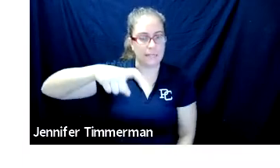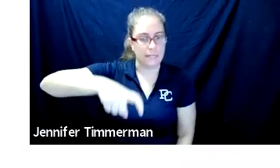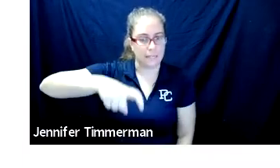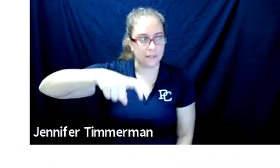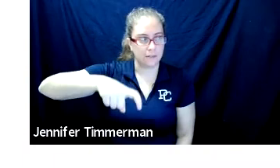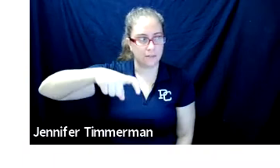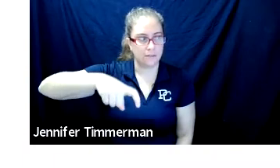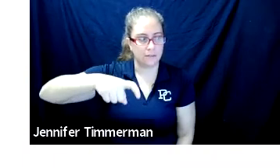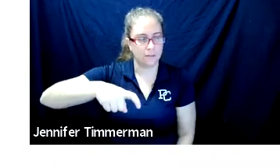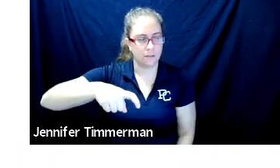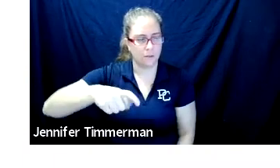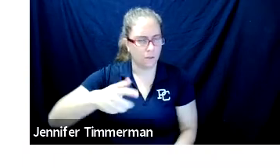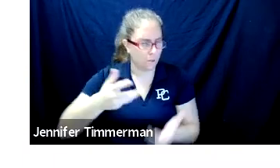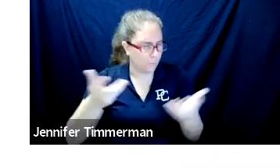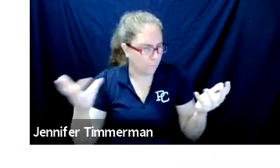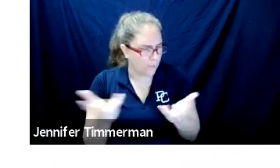need,